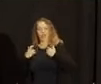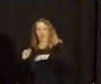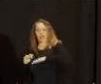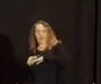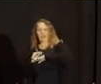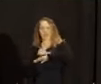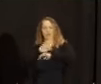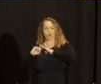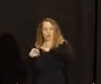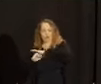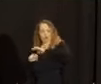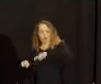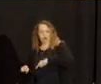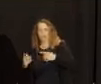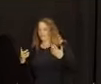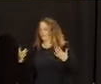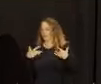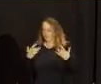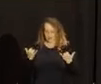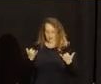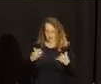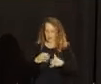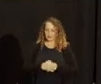state of play today?